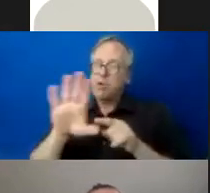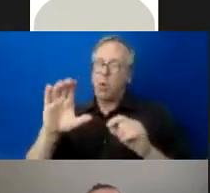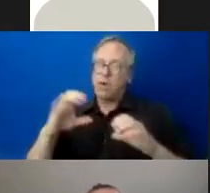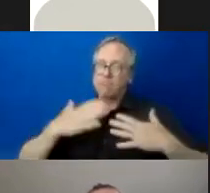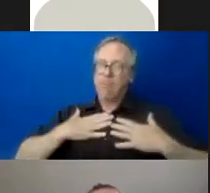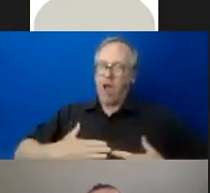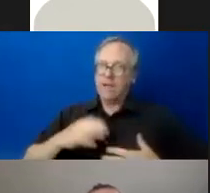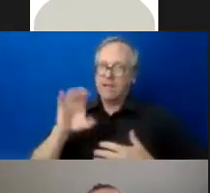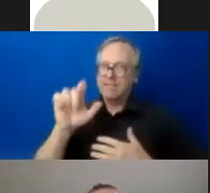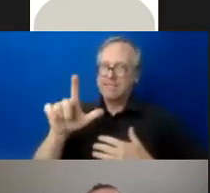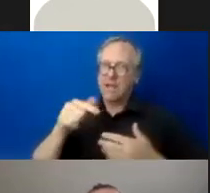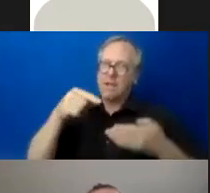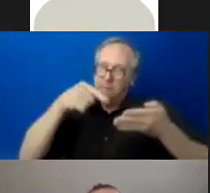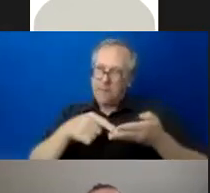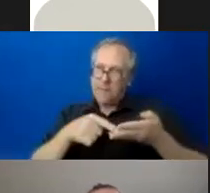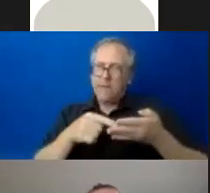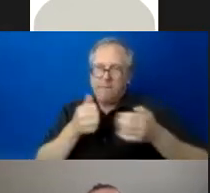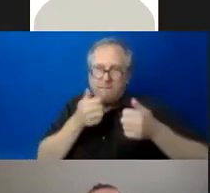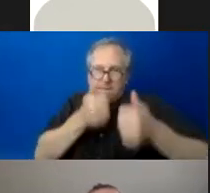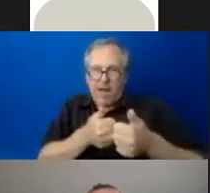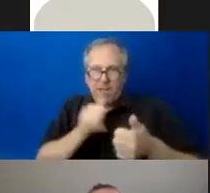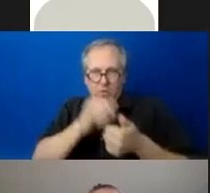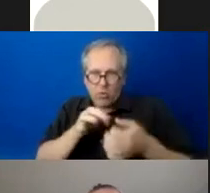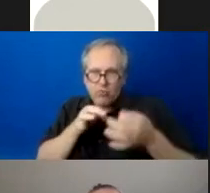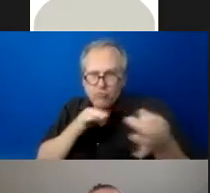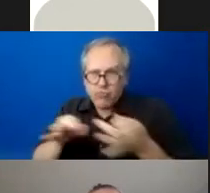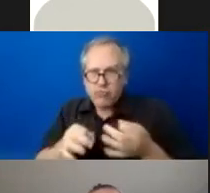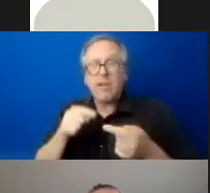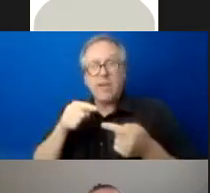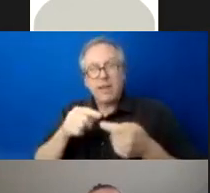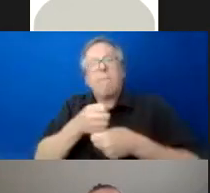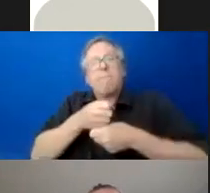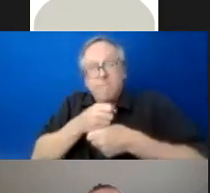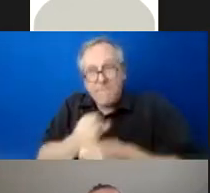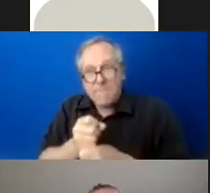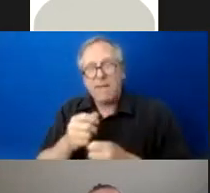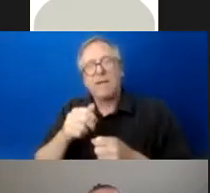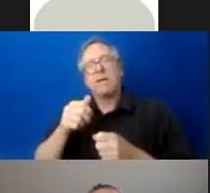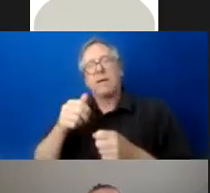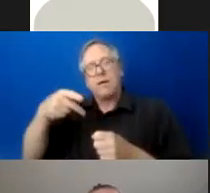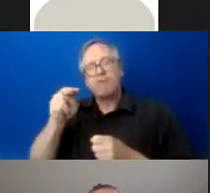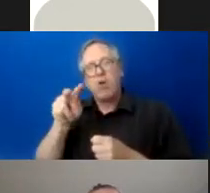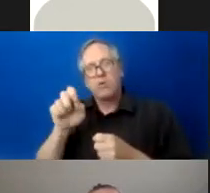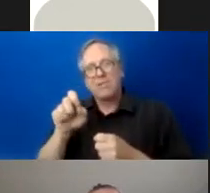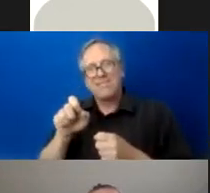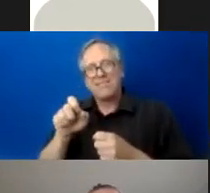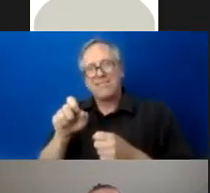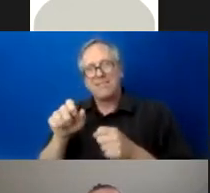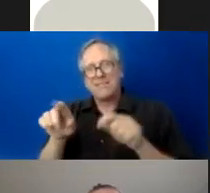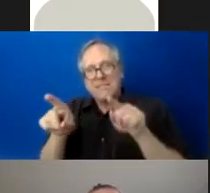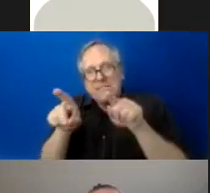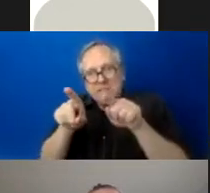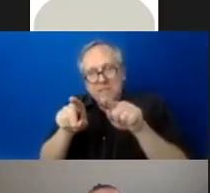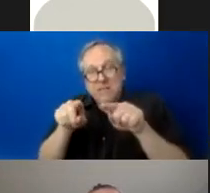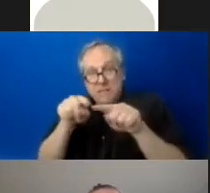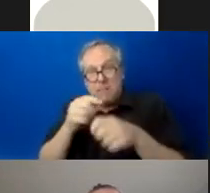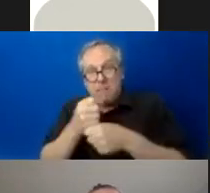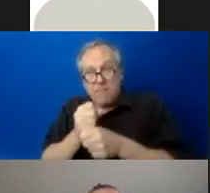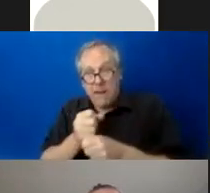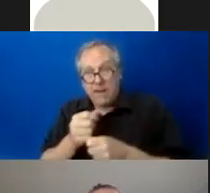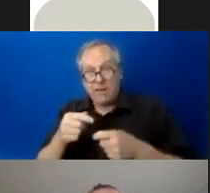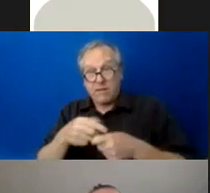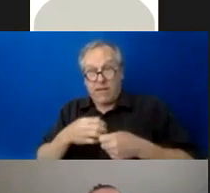make, based on the instructions, can make a spike protein with that. Then once it's made, recipe goes